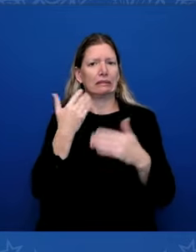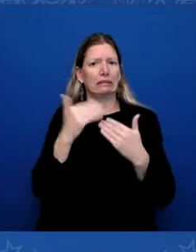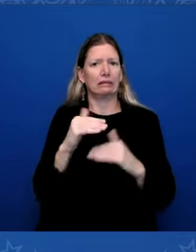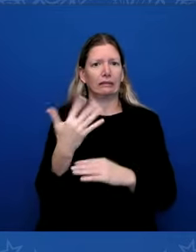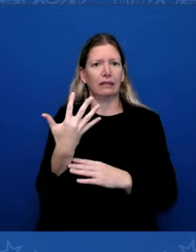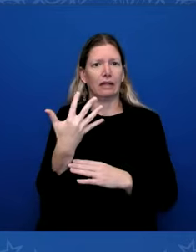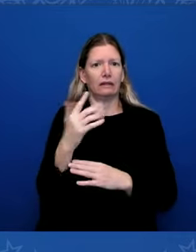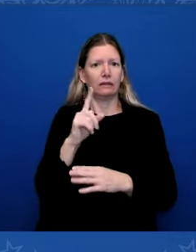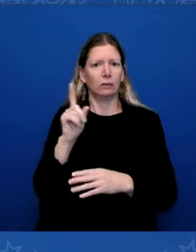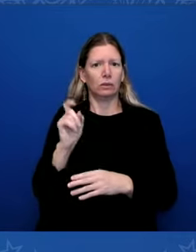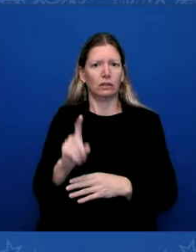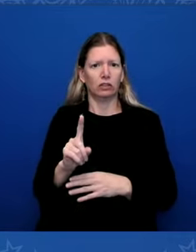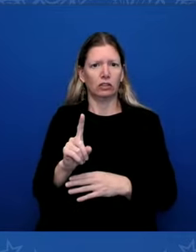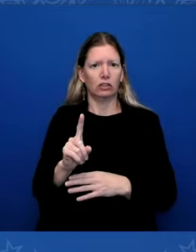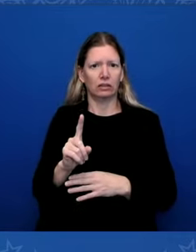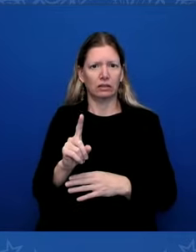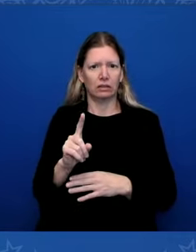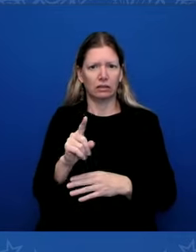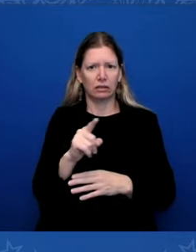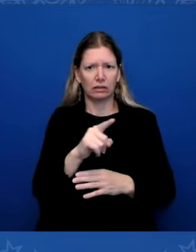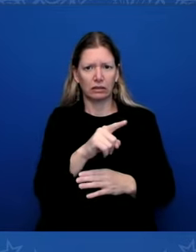Anita from VOA.